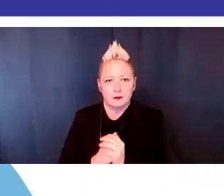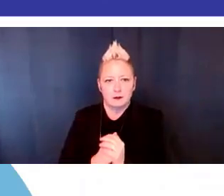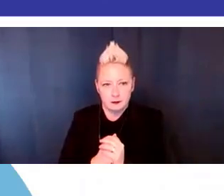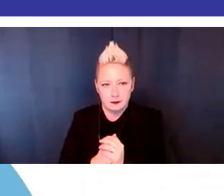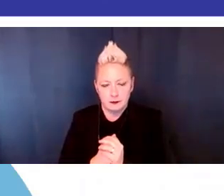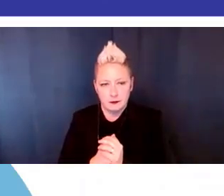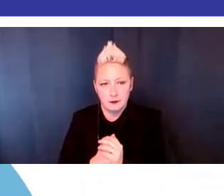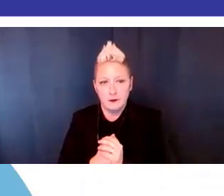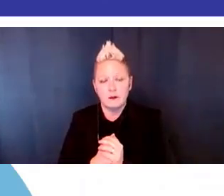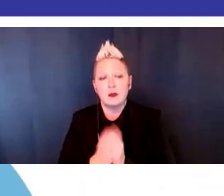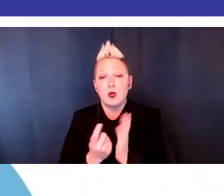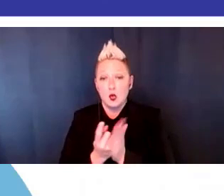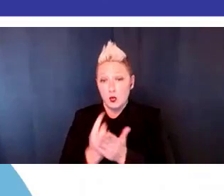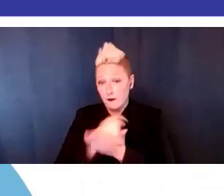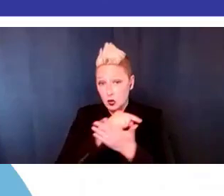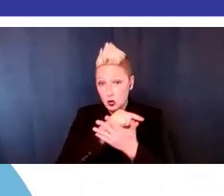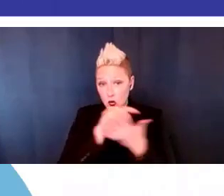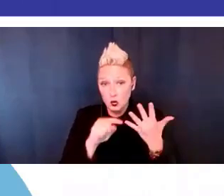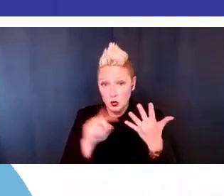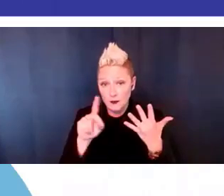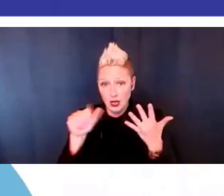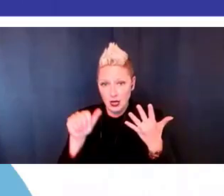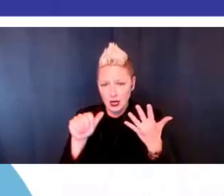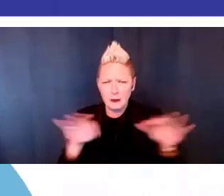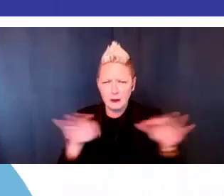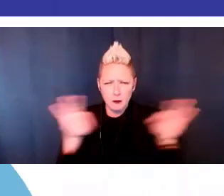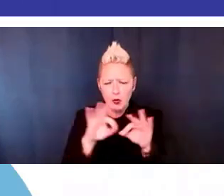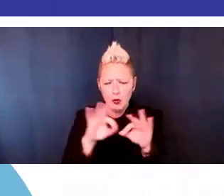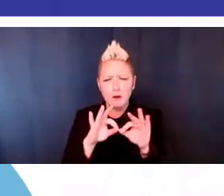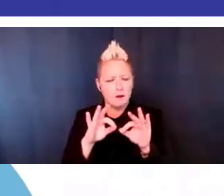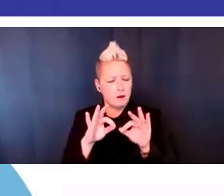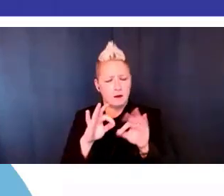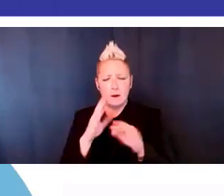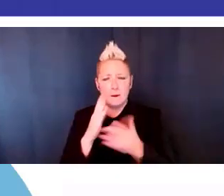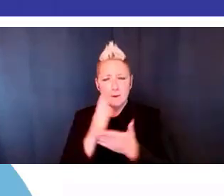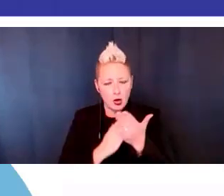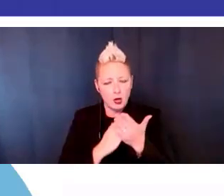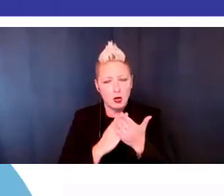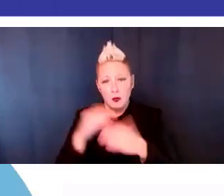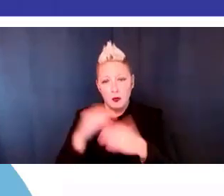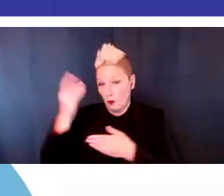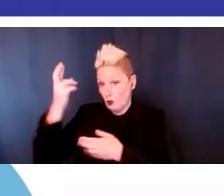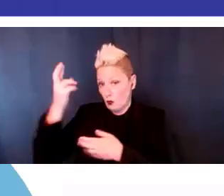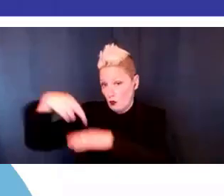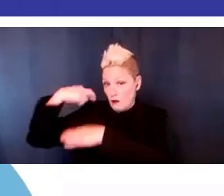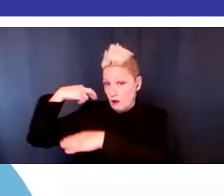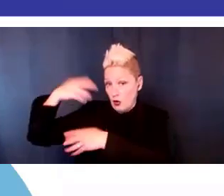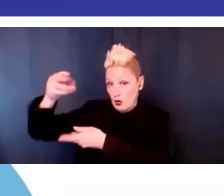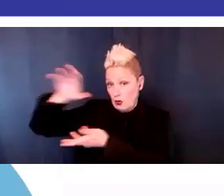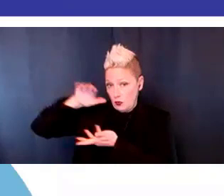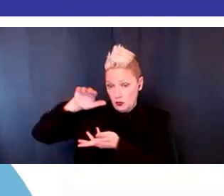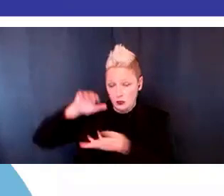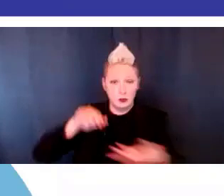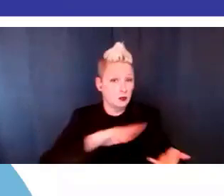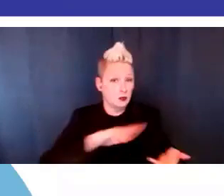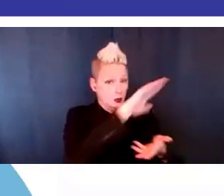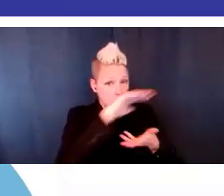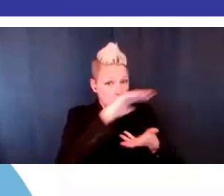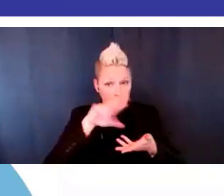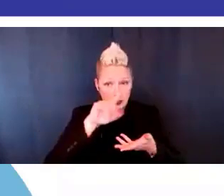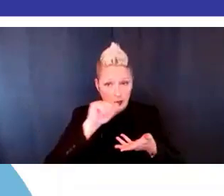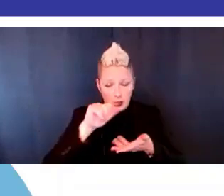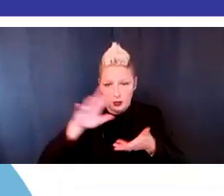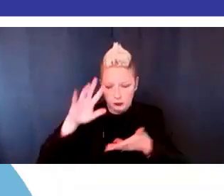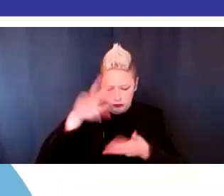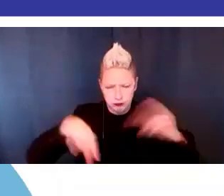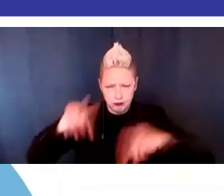the evaluation process is a key moment when information from the referral and other existing data can help identify areas